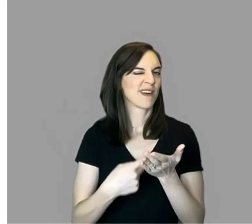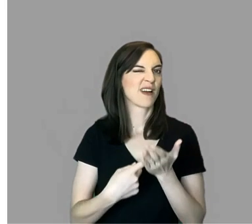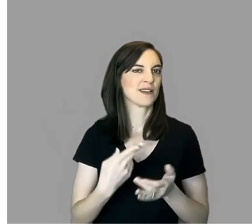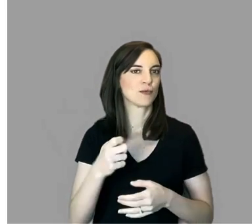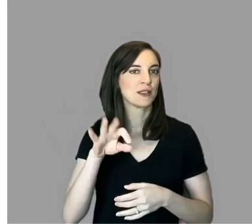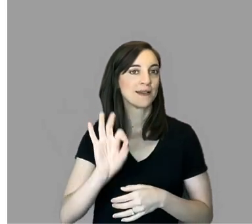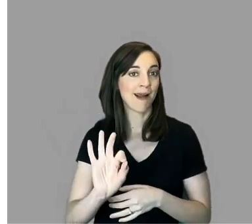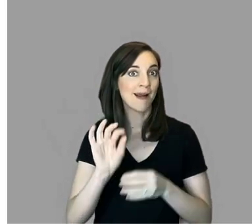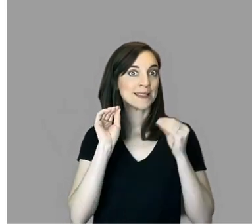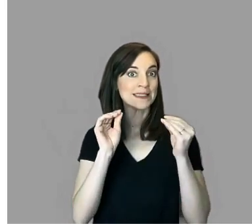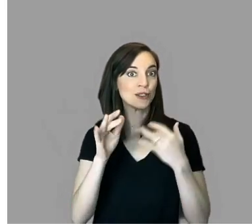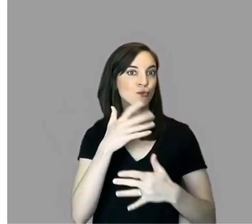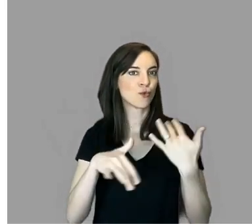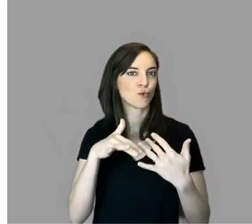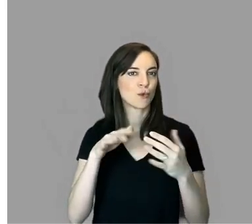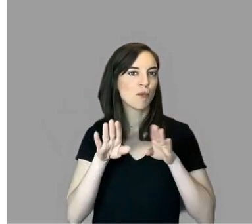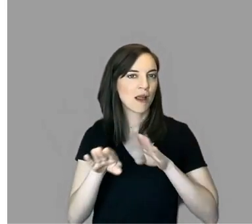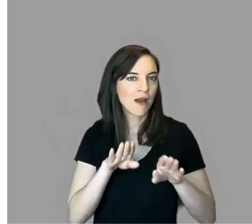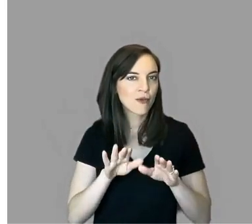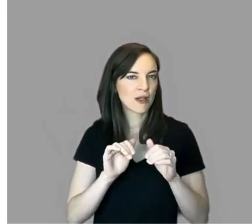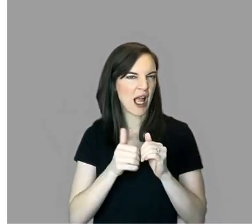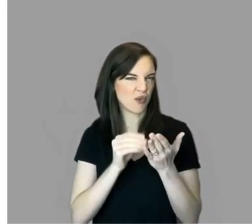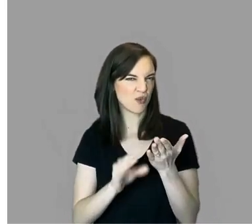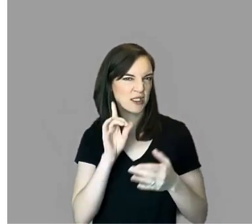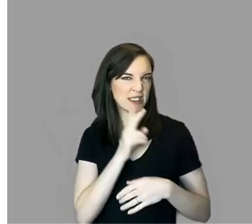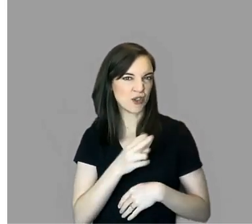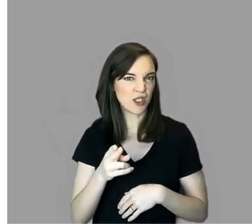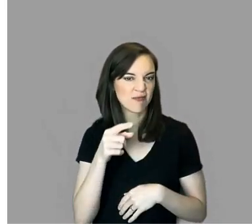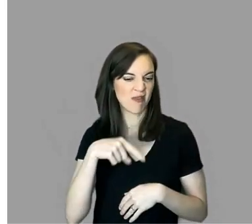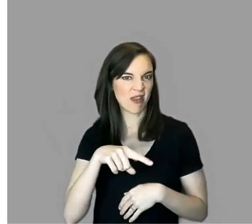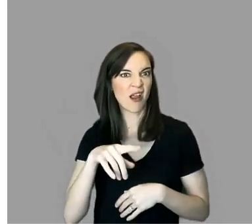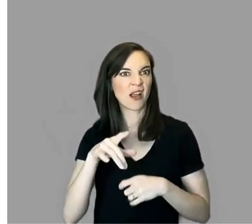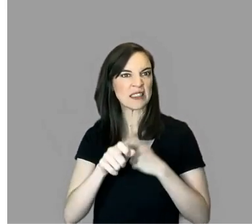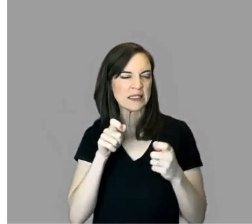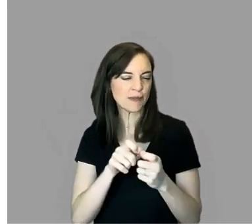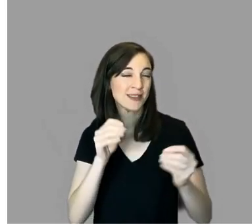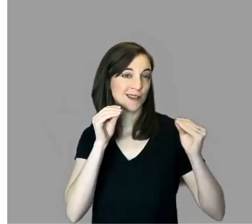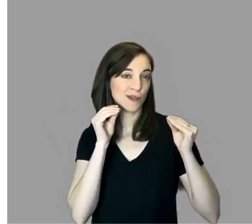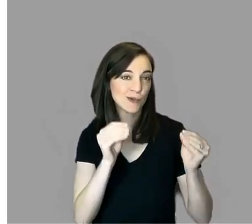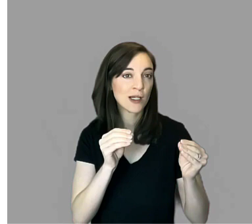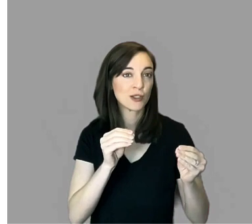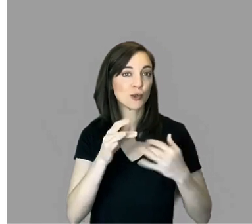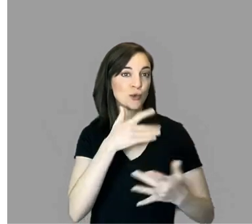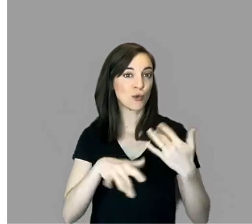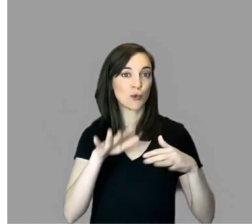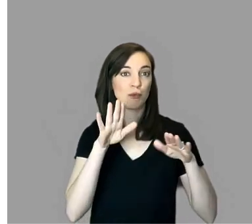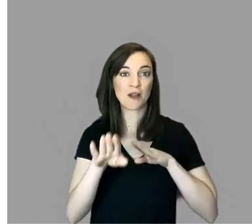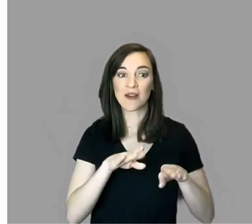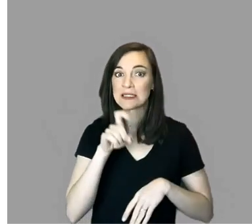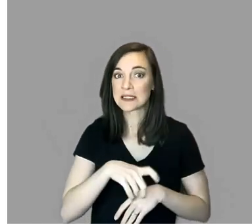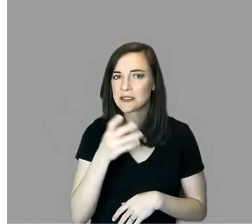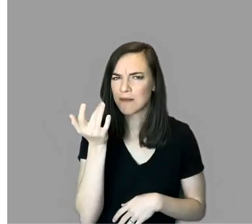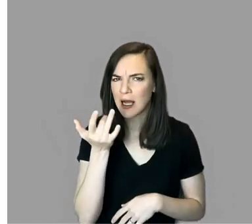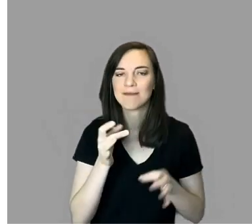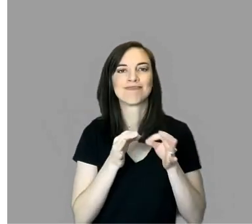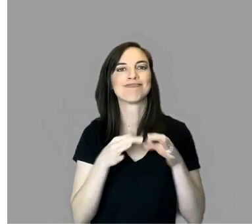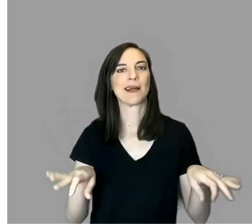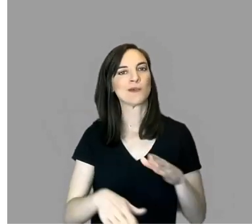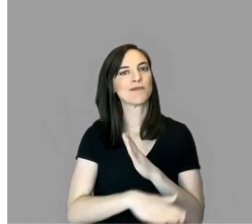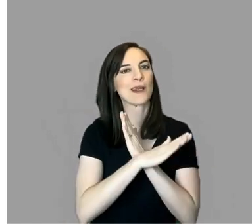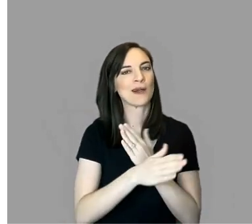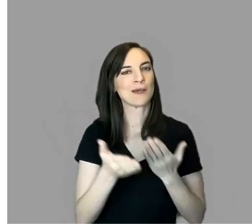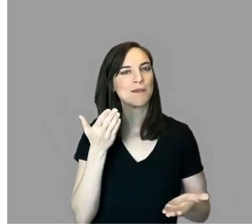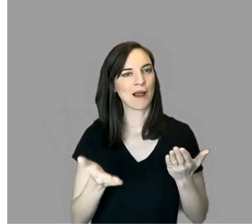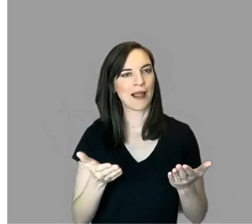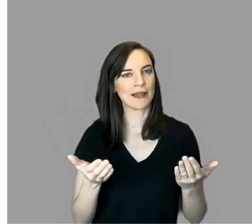Previously in HLP9, we discussed teaching social behaviors and how students who are deaf or hard of hearing may need explicit instruction